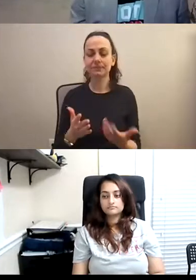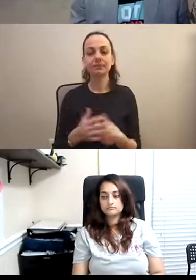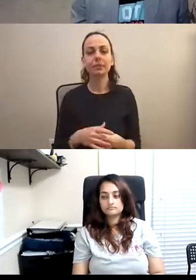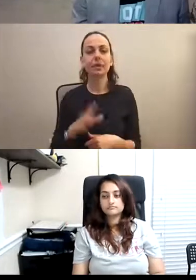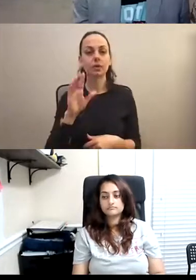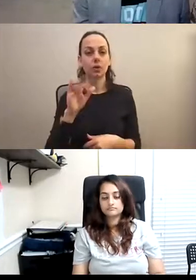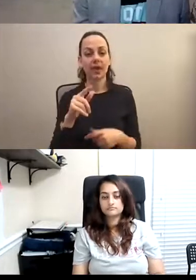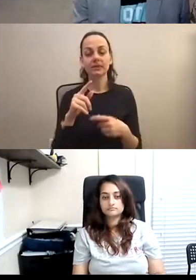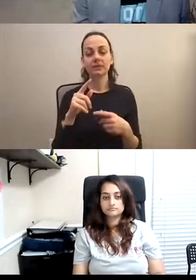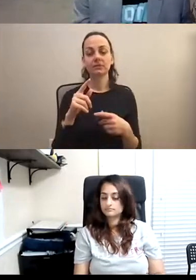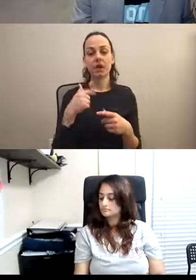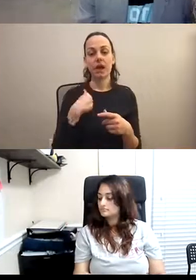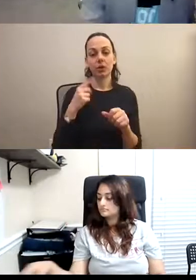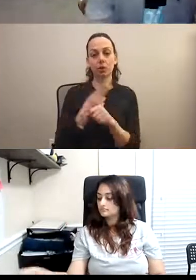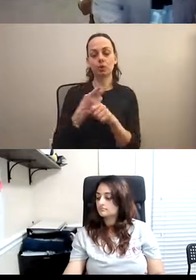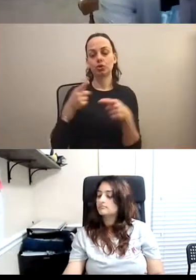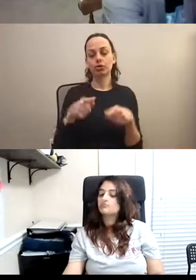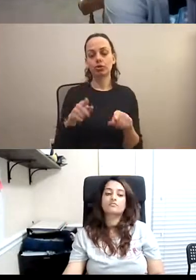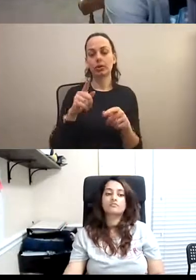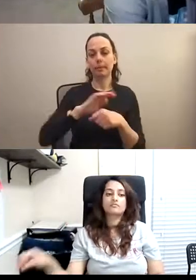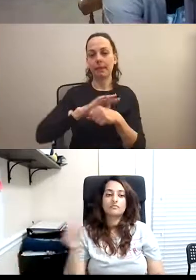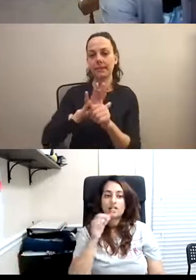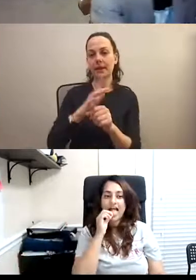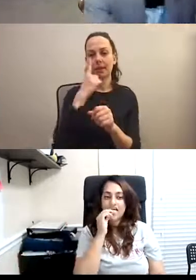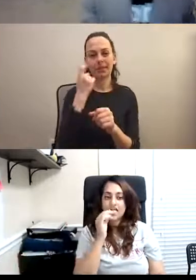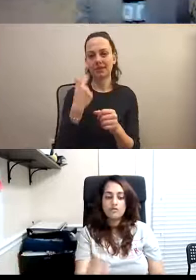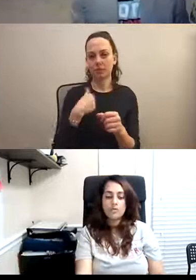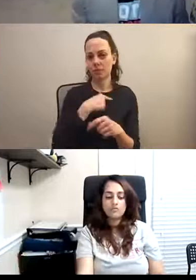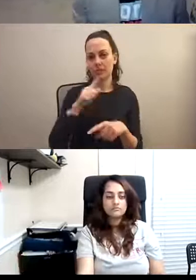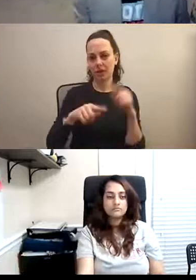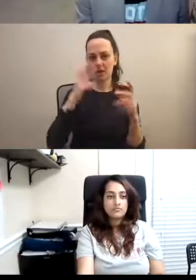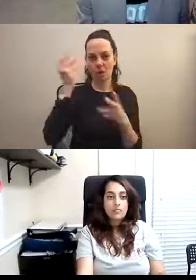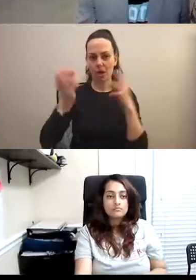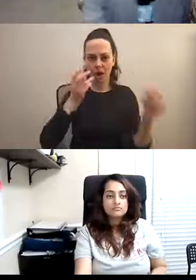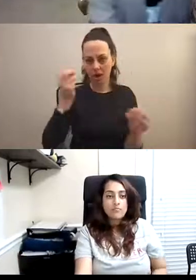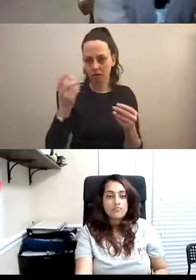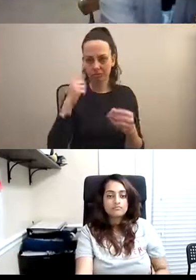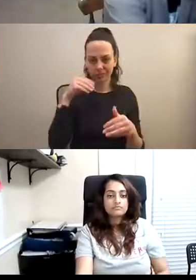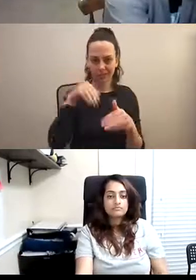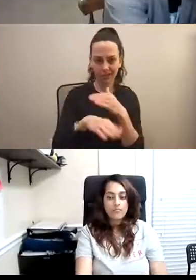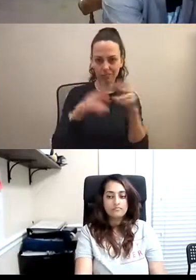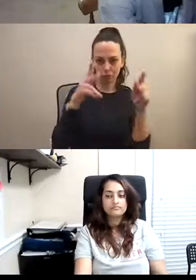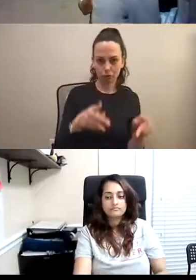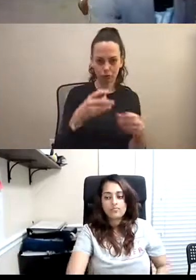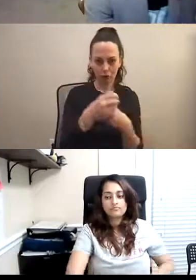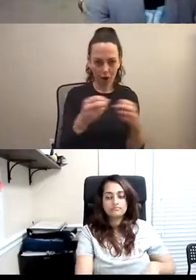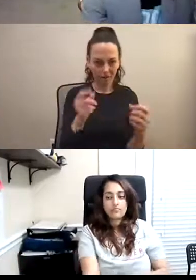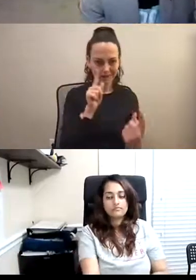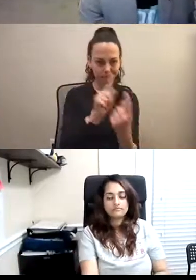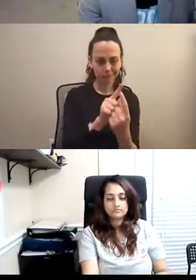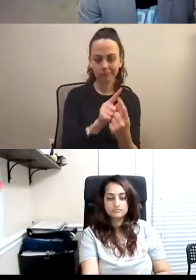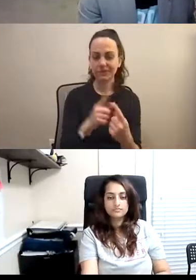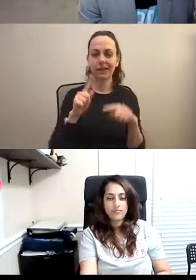been able to use, especially during the pandemic, since we can't like go out and, you know, go inside offices and stuff like that.